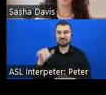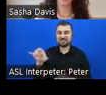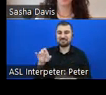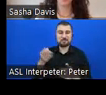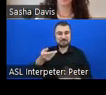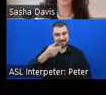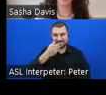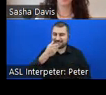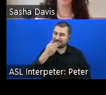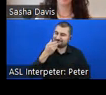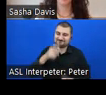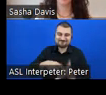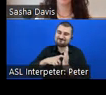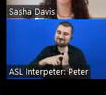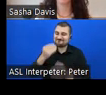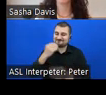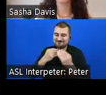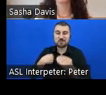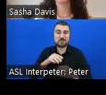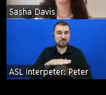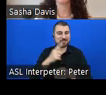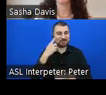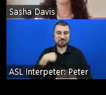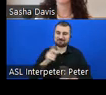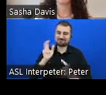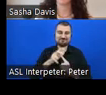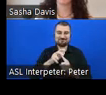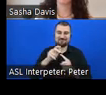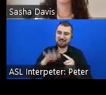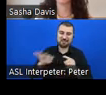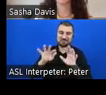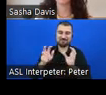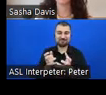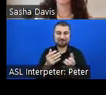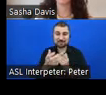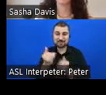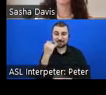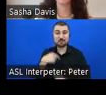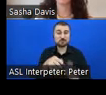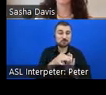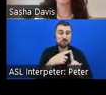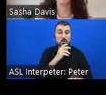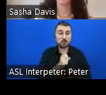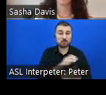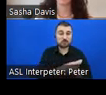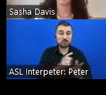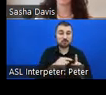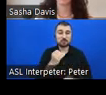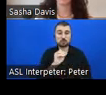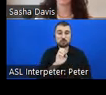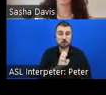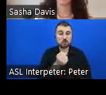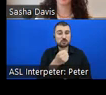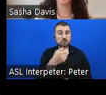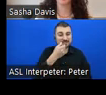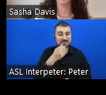pizza is a must. We locals think we have the best in the world. Whether you choose from old schools such as Joe's Pizza in business